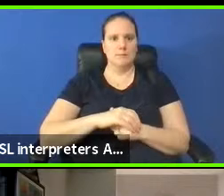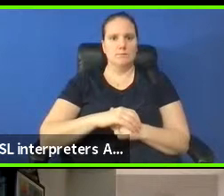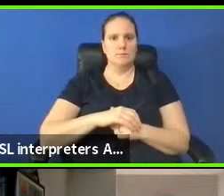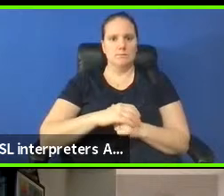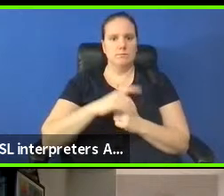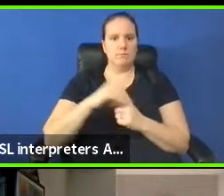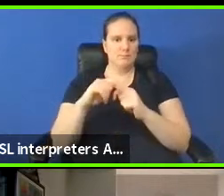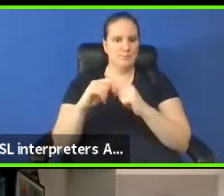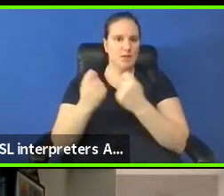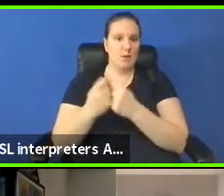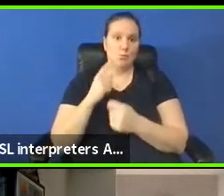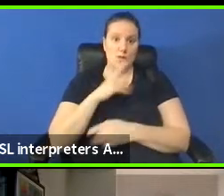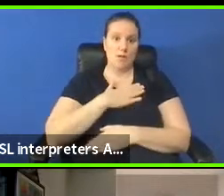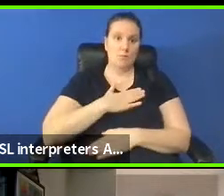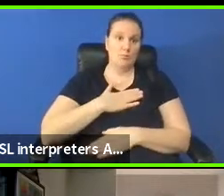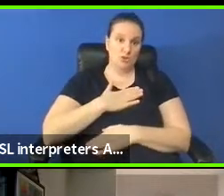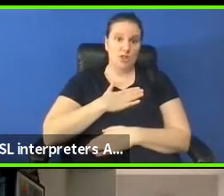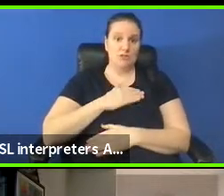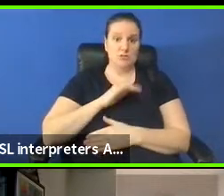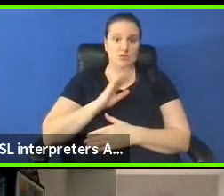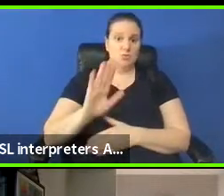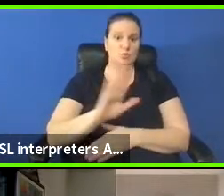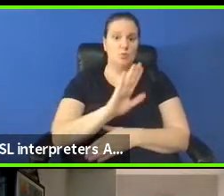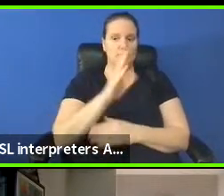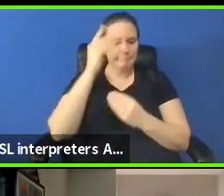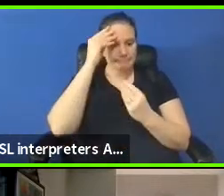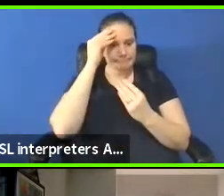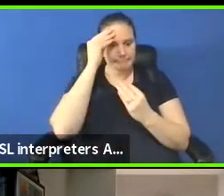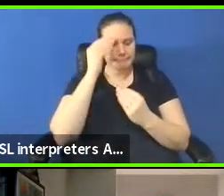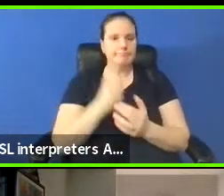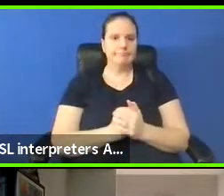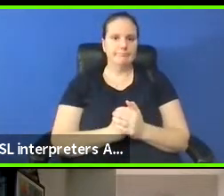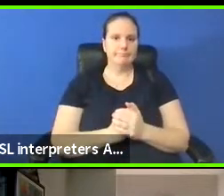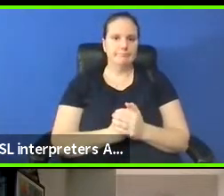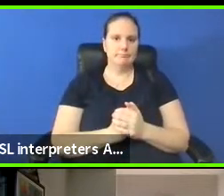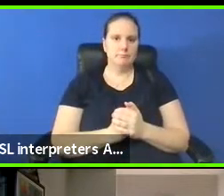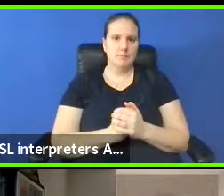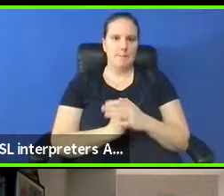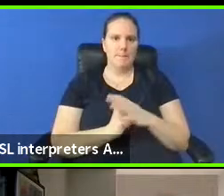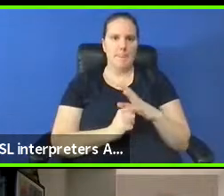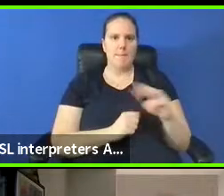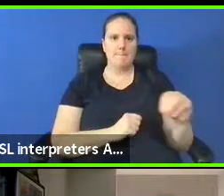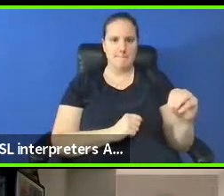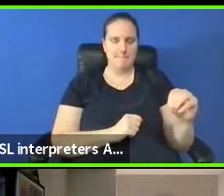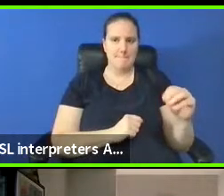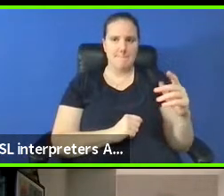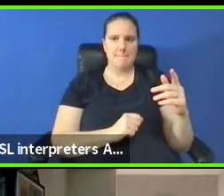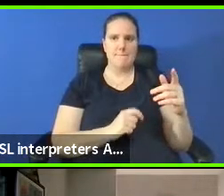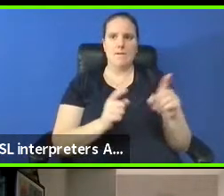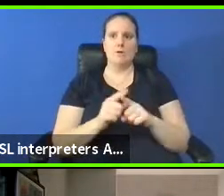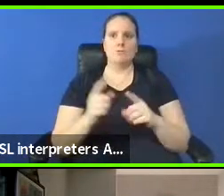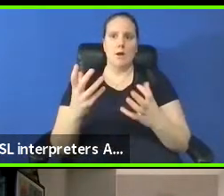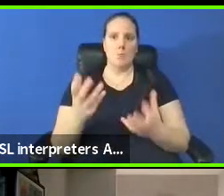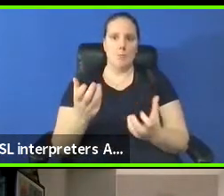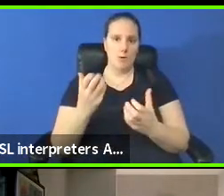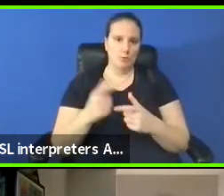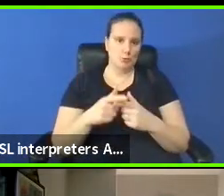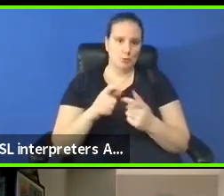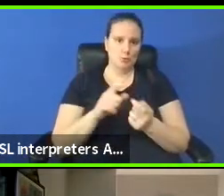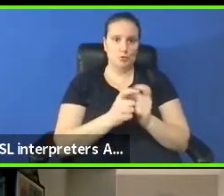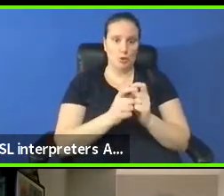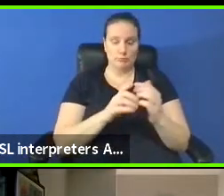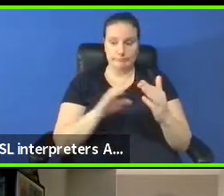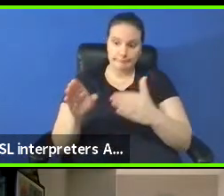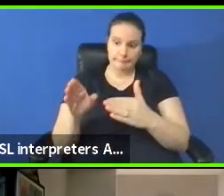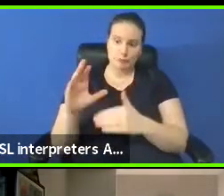the team really appreciates your thinking. I also want to shift to